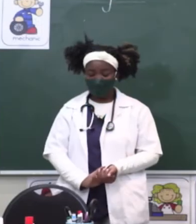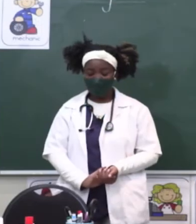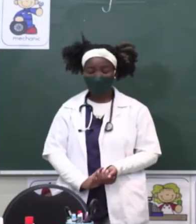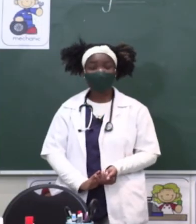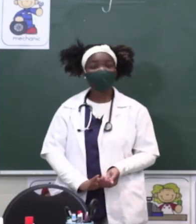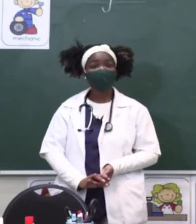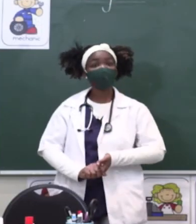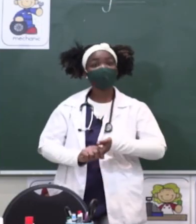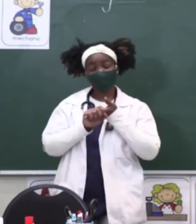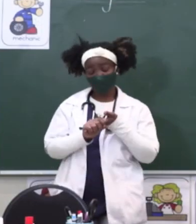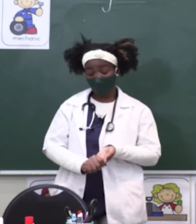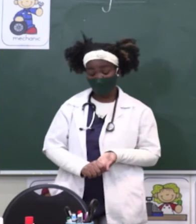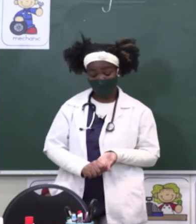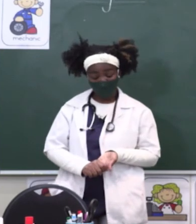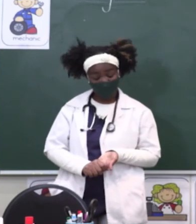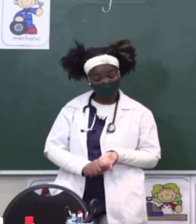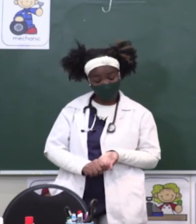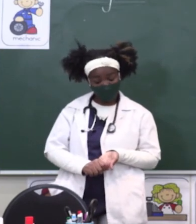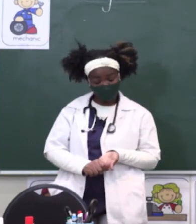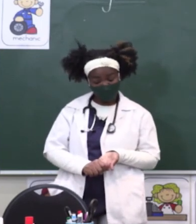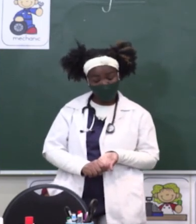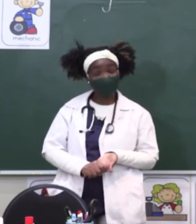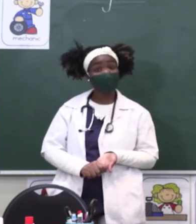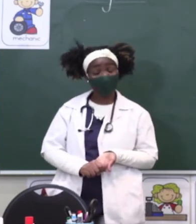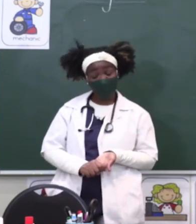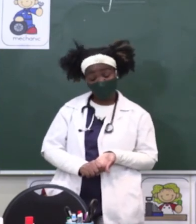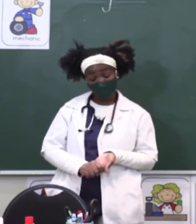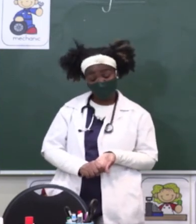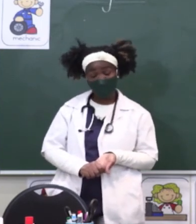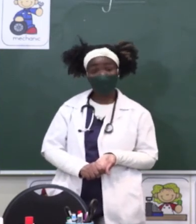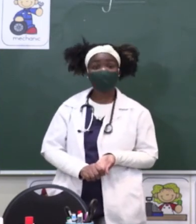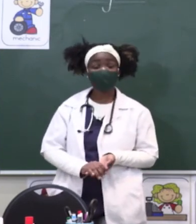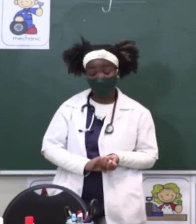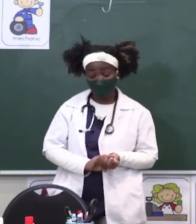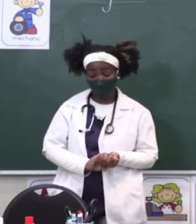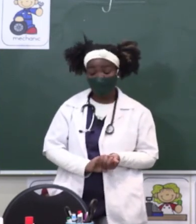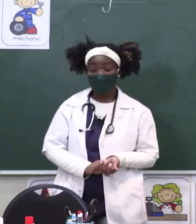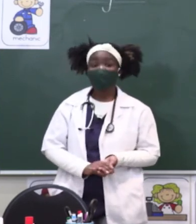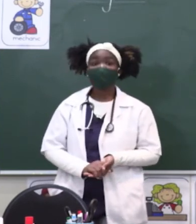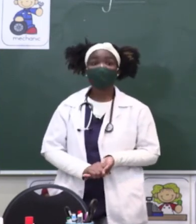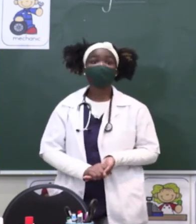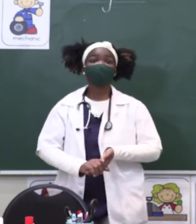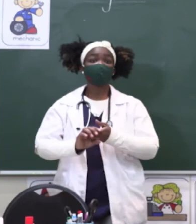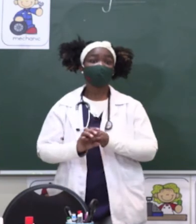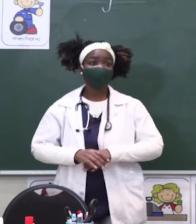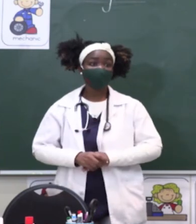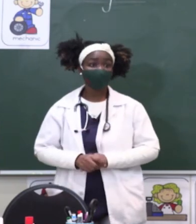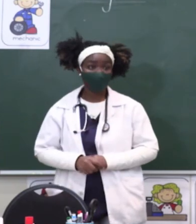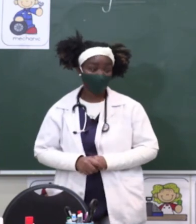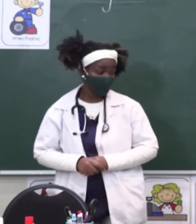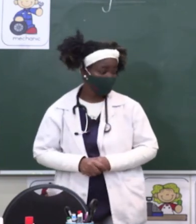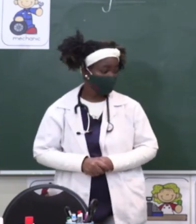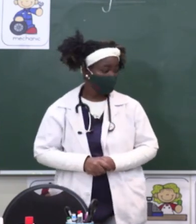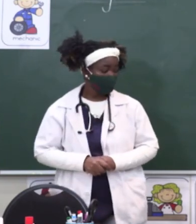All right, now we have come to yet another lesson. At the end of our lesson, I would like to thank you. And before we